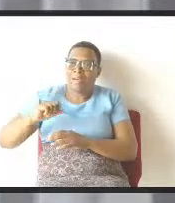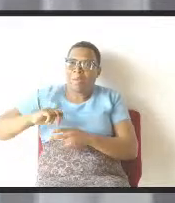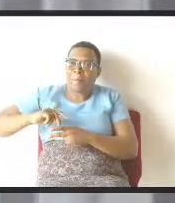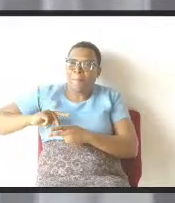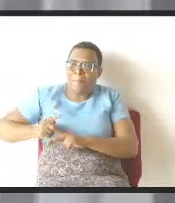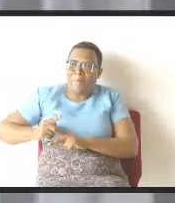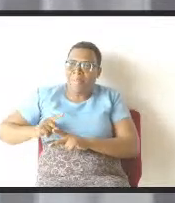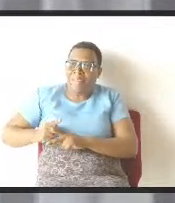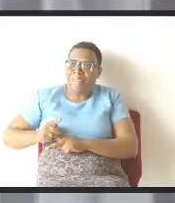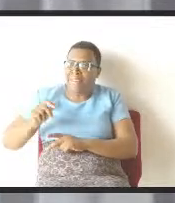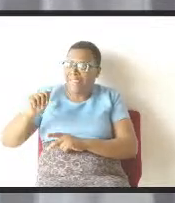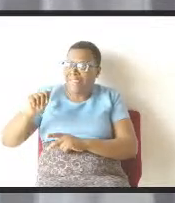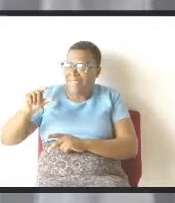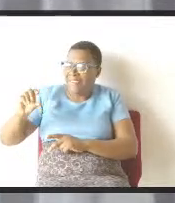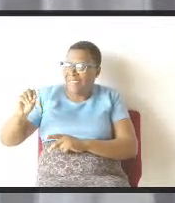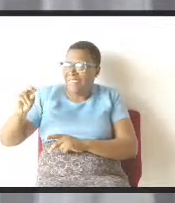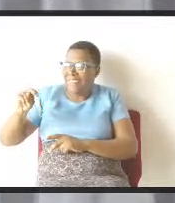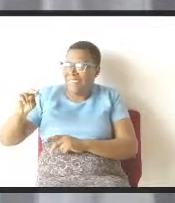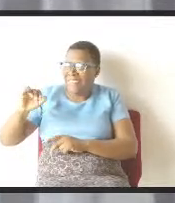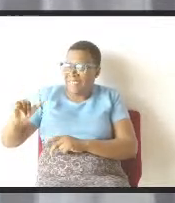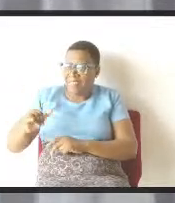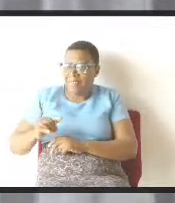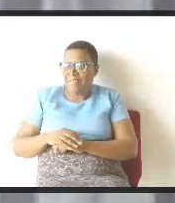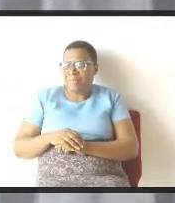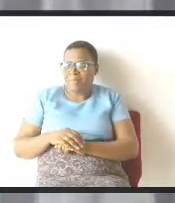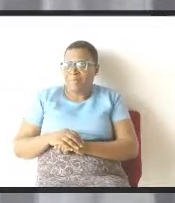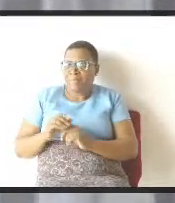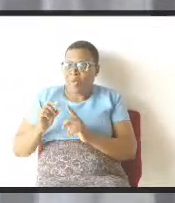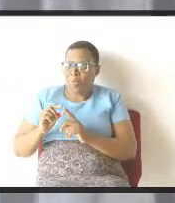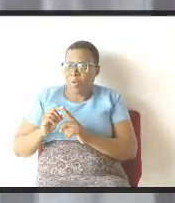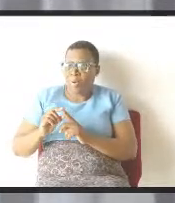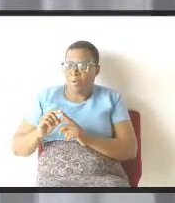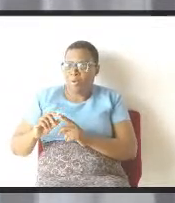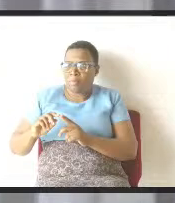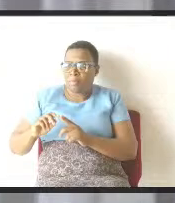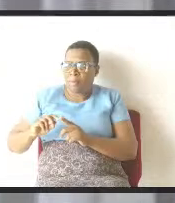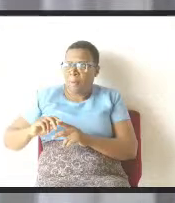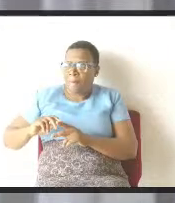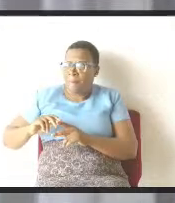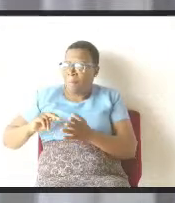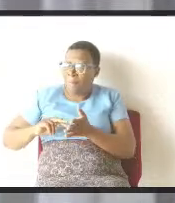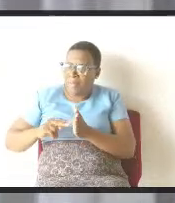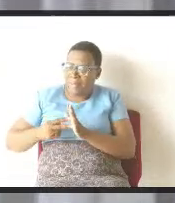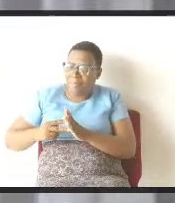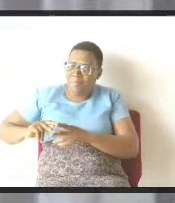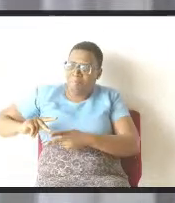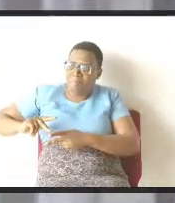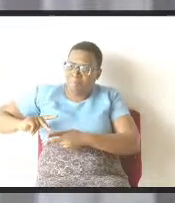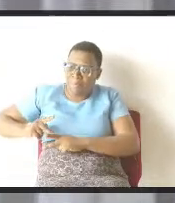that he uses that to drive home the divine effects or prerequisites